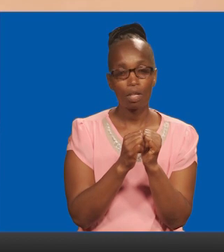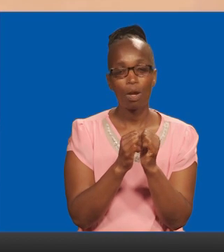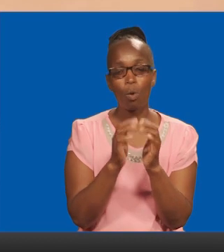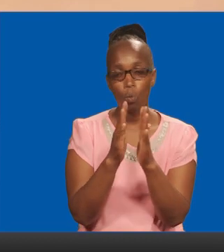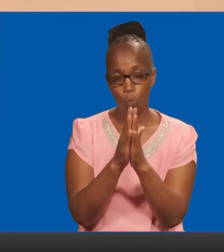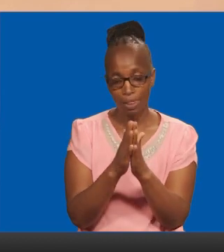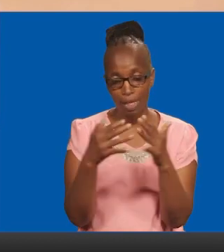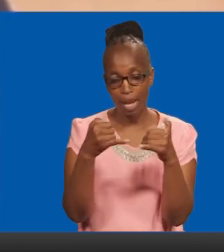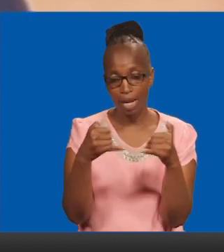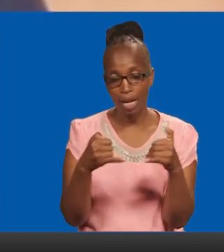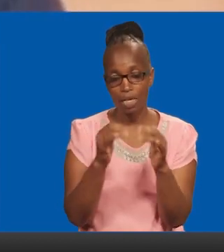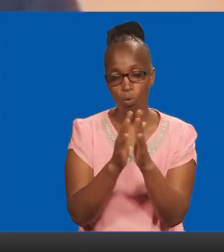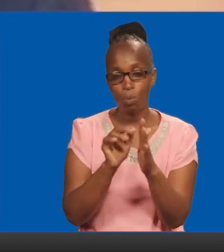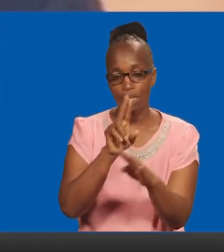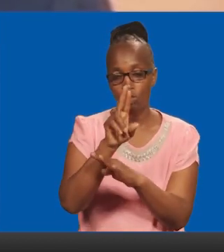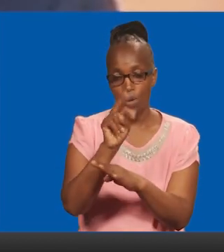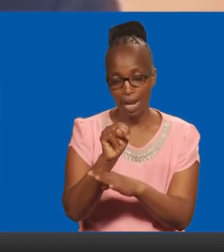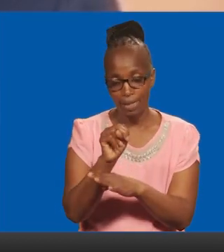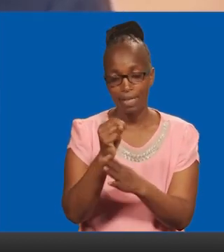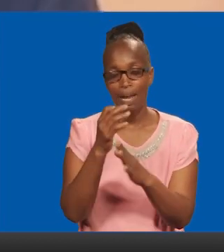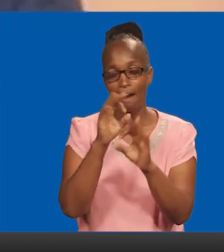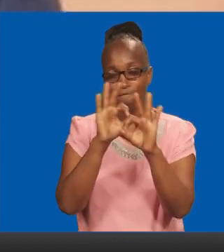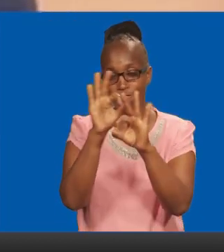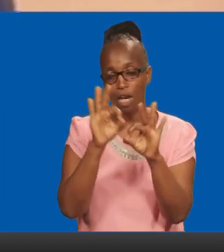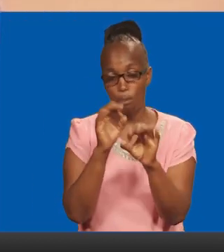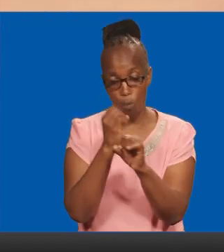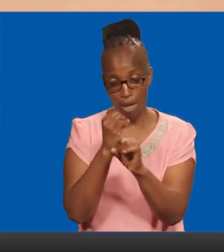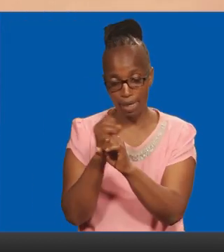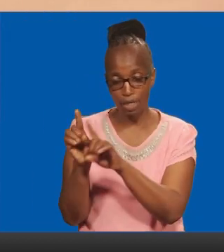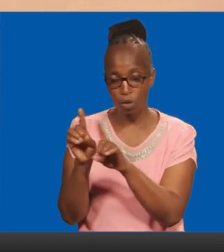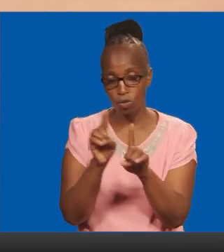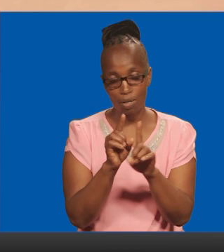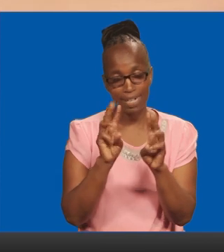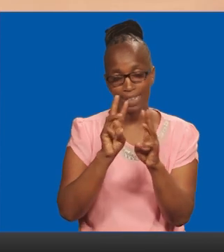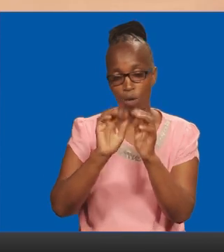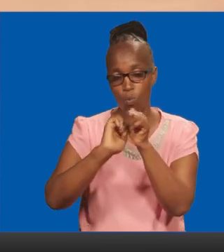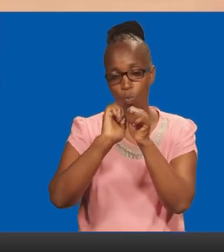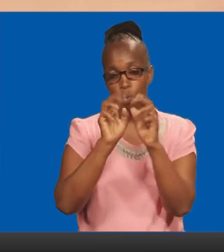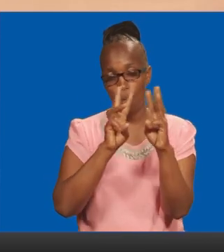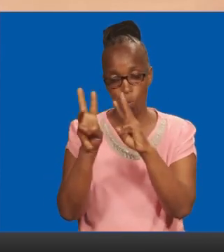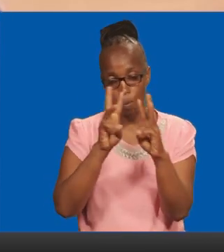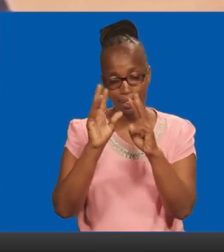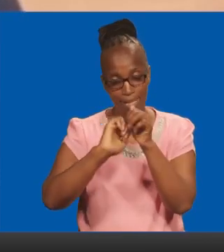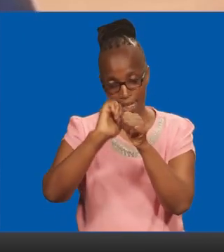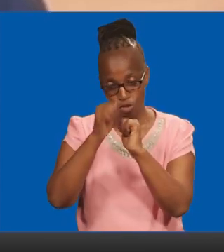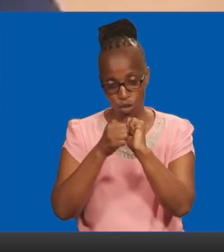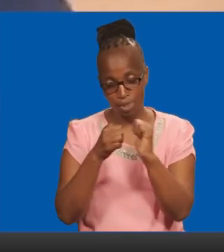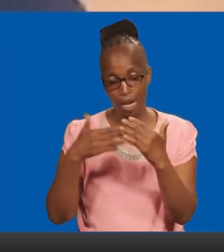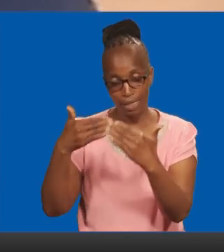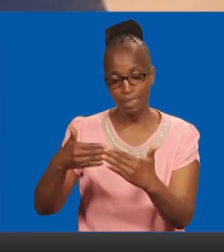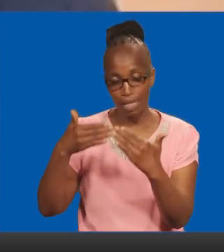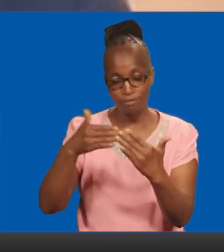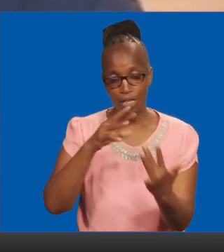decarbonization agenda in line with the UN Framework Convention on Climate Change, strengthen resilience and